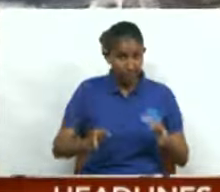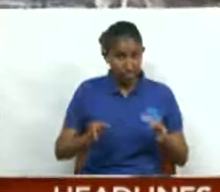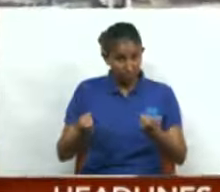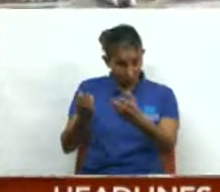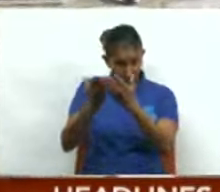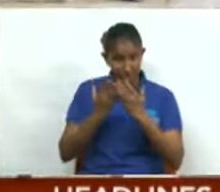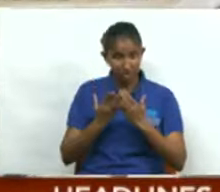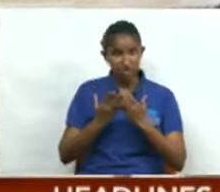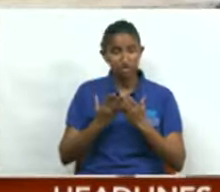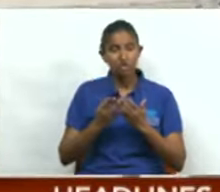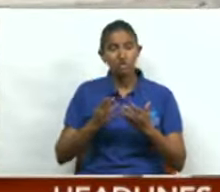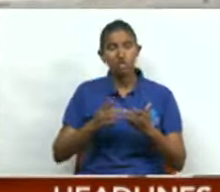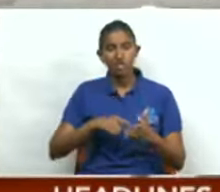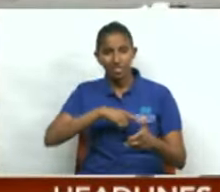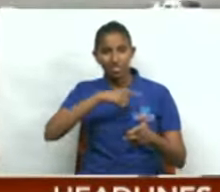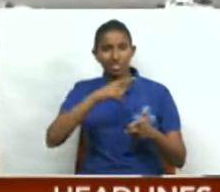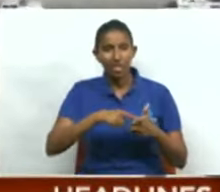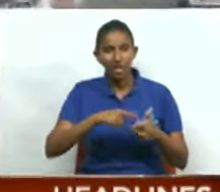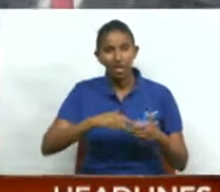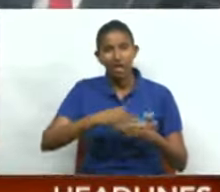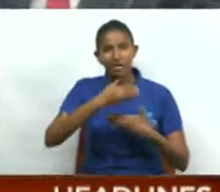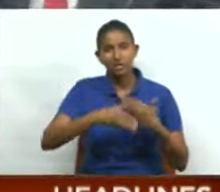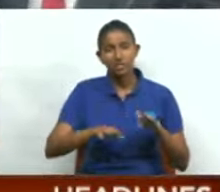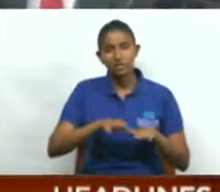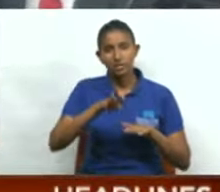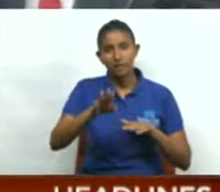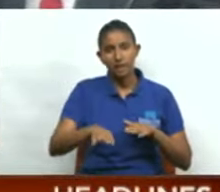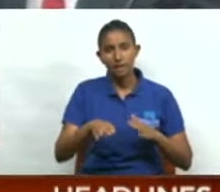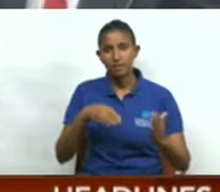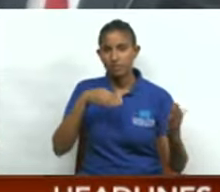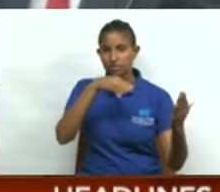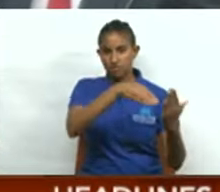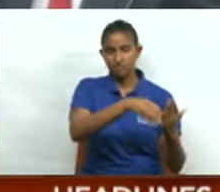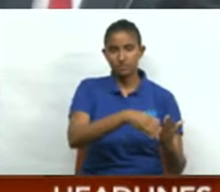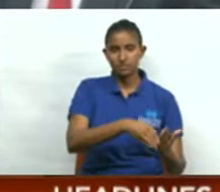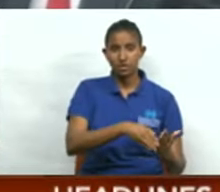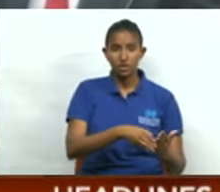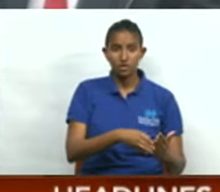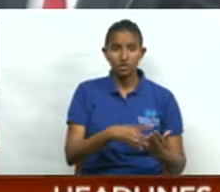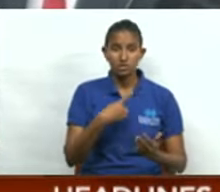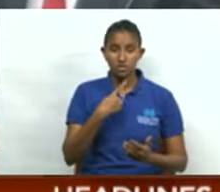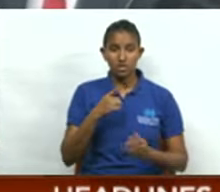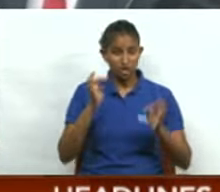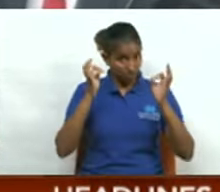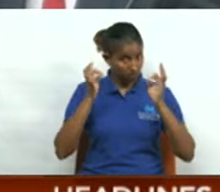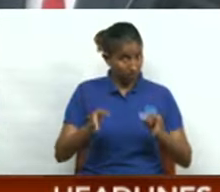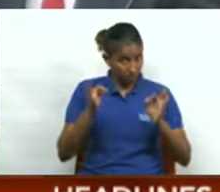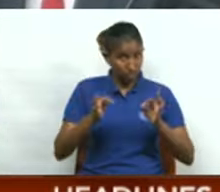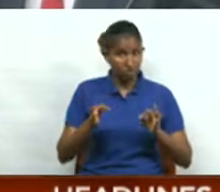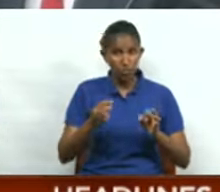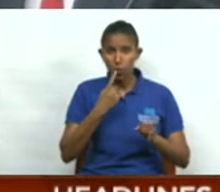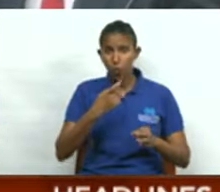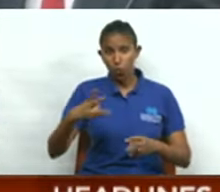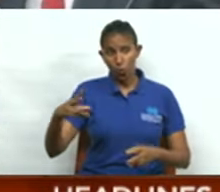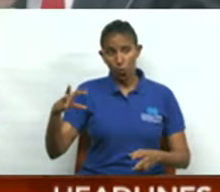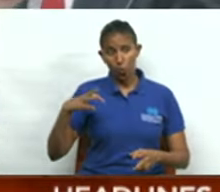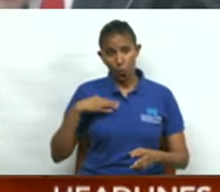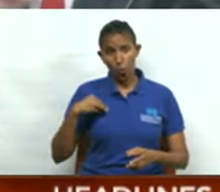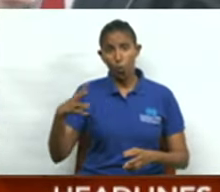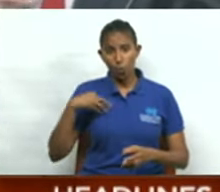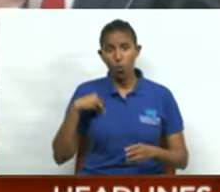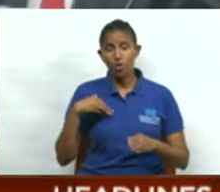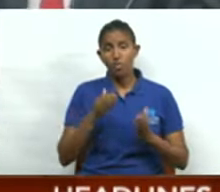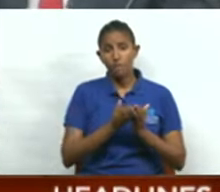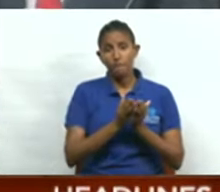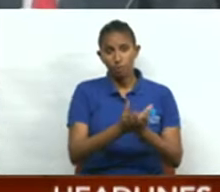take legal action. The confirmation of ownership has so far not been had to the satisfaction of the government.